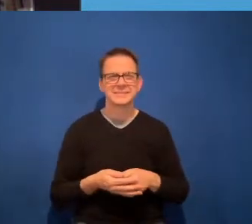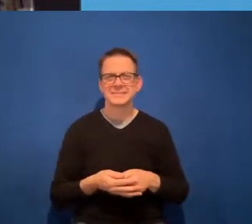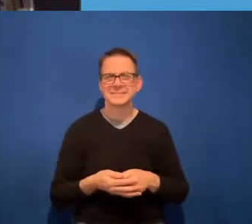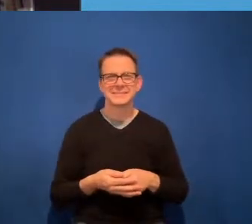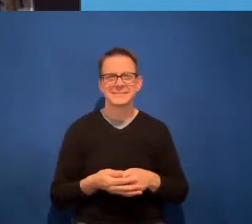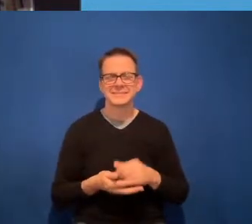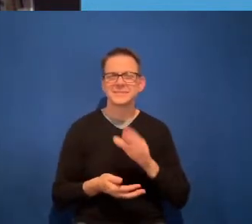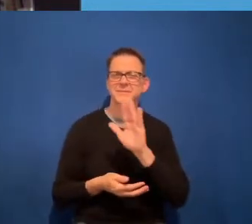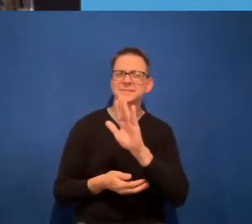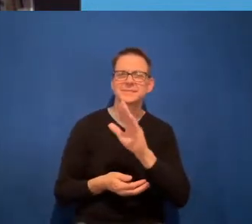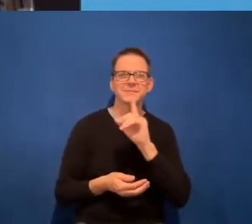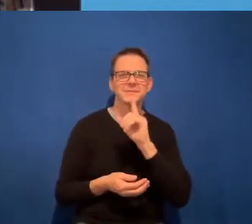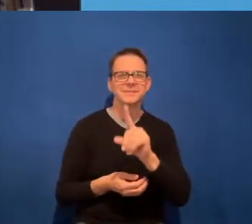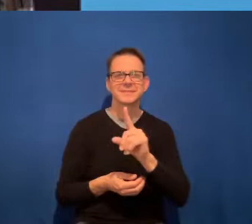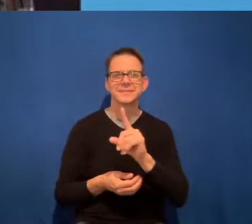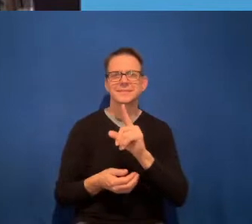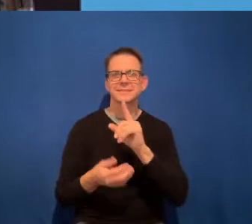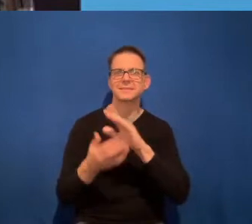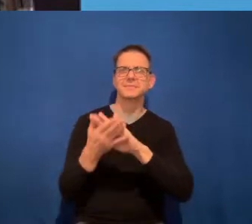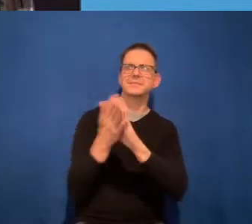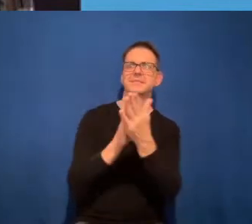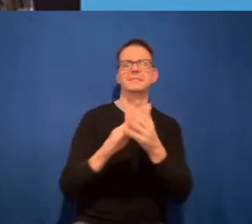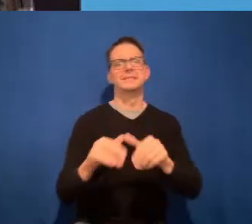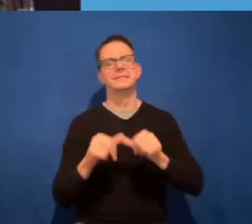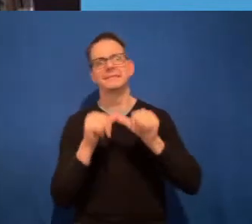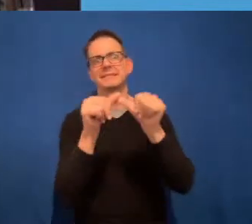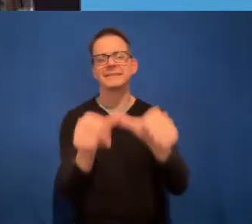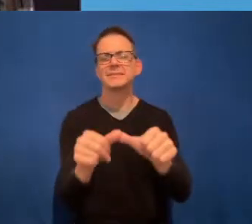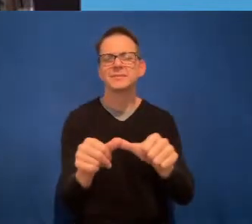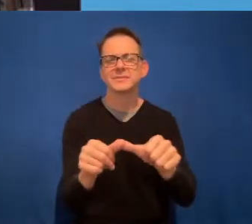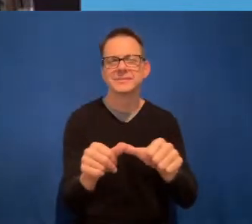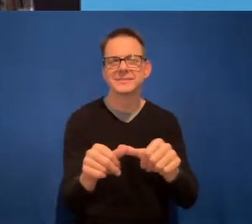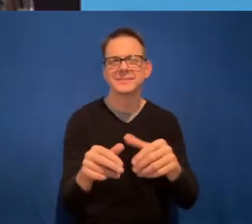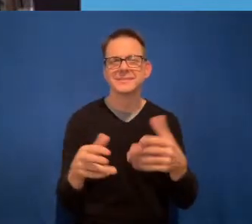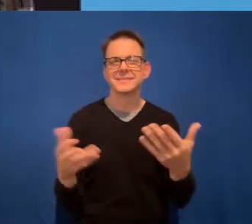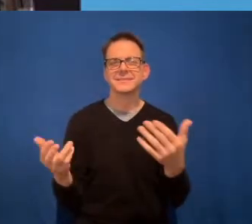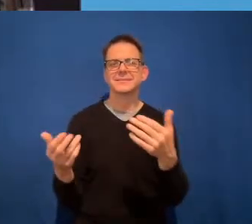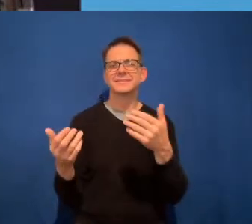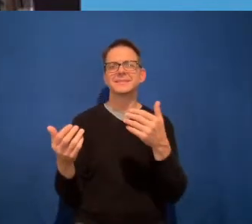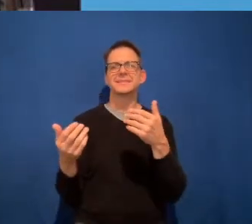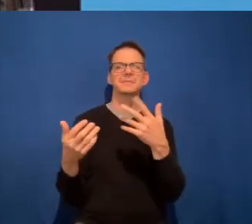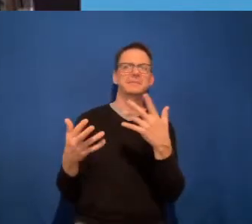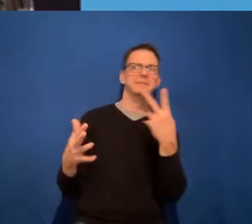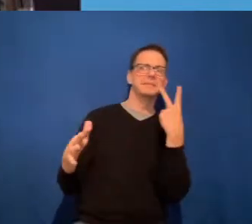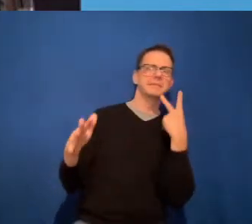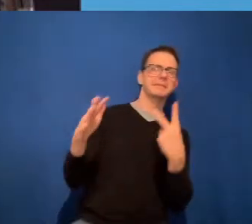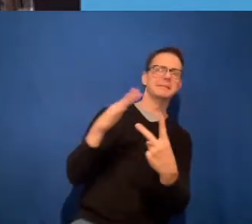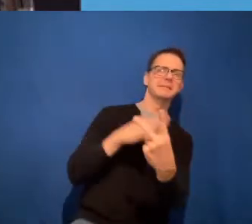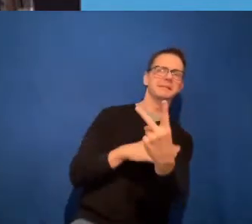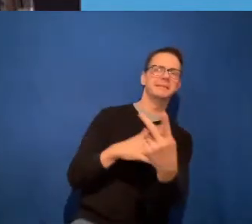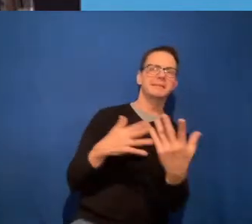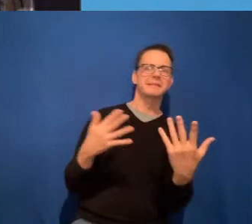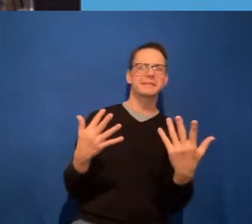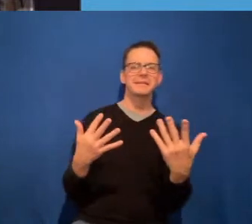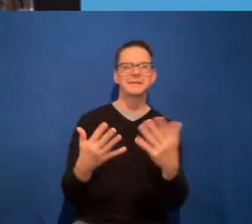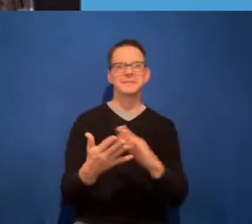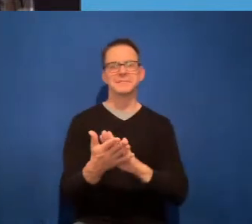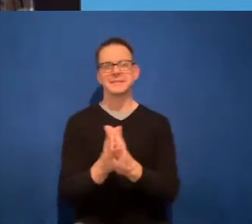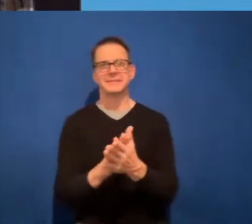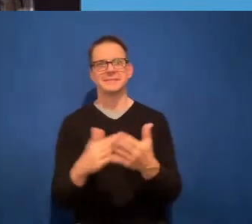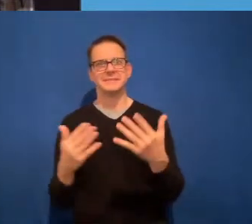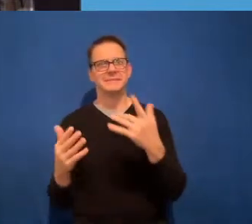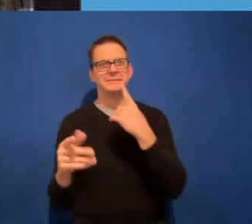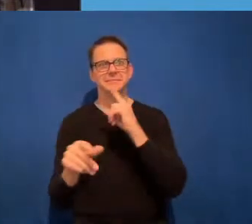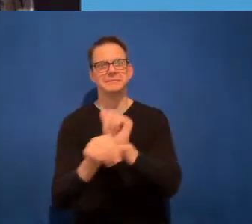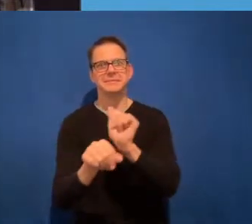reality, not let some of the forecasting of what this next year could do to our primary care practices become what we are living